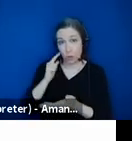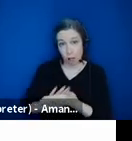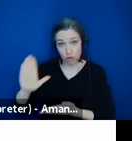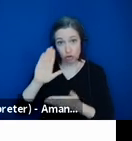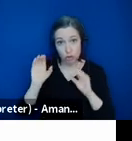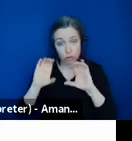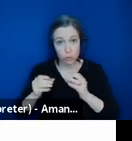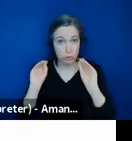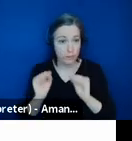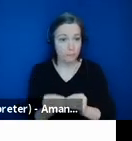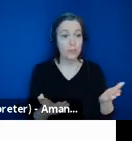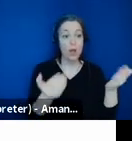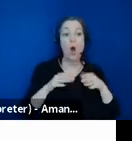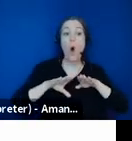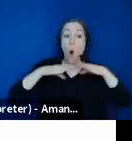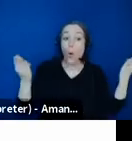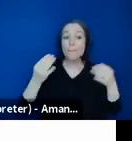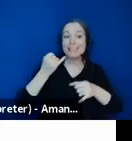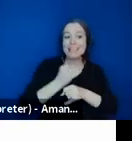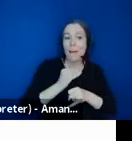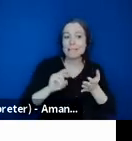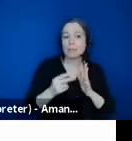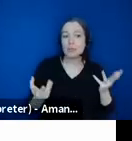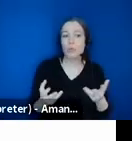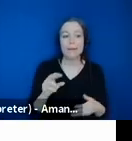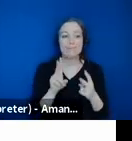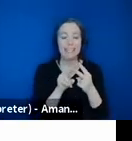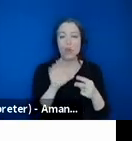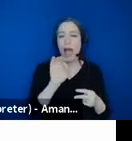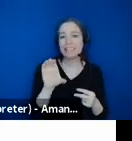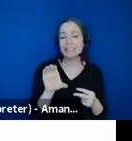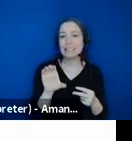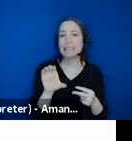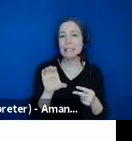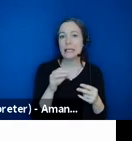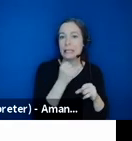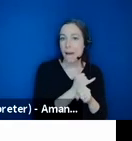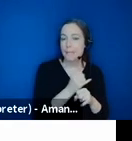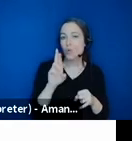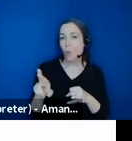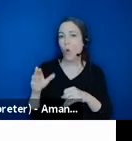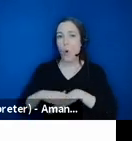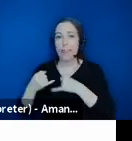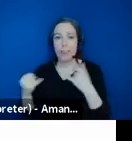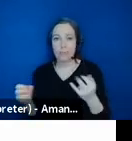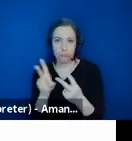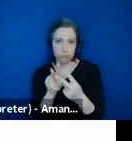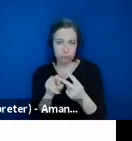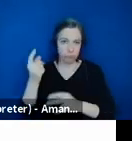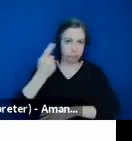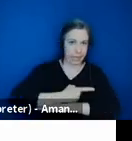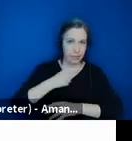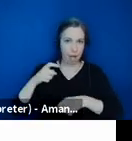classes at FCC campus or online. And these courses are during the day or in the evening. It just depends on when you sign up for the